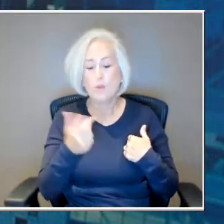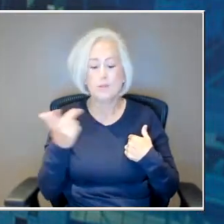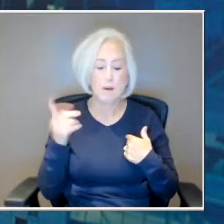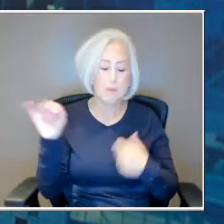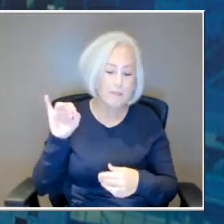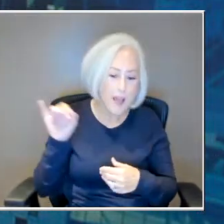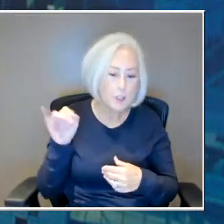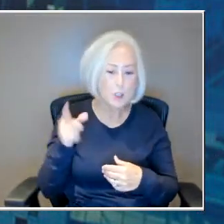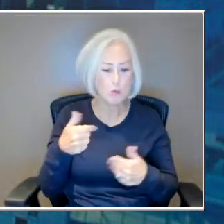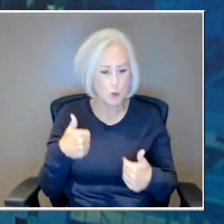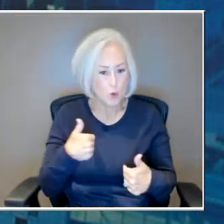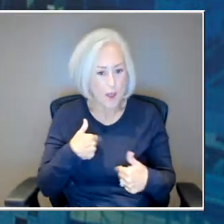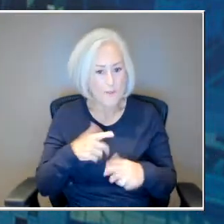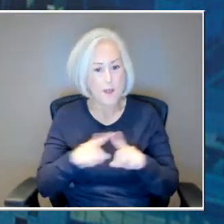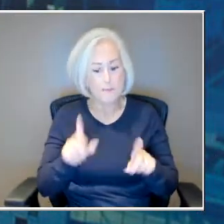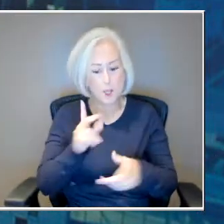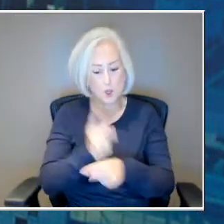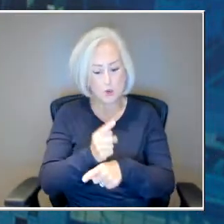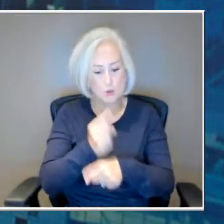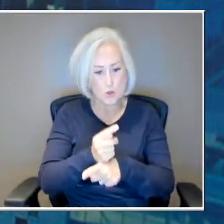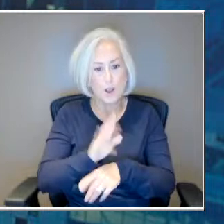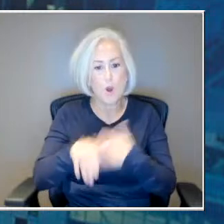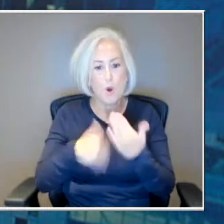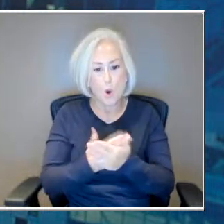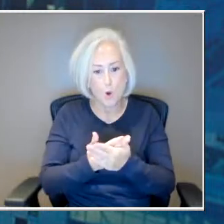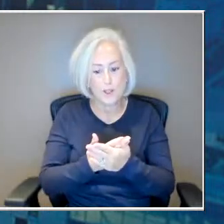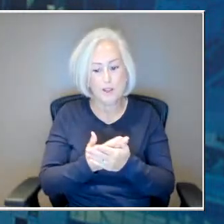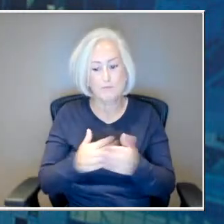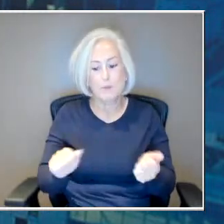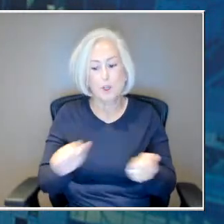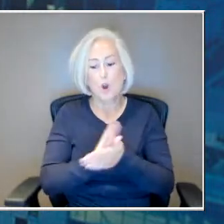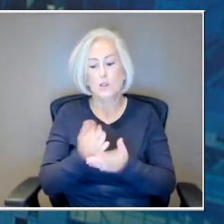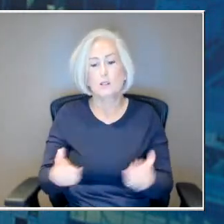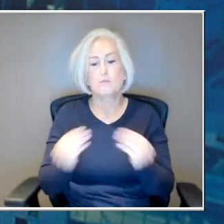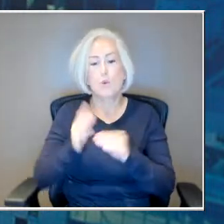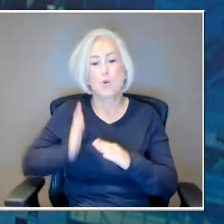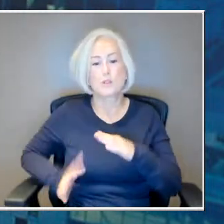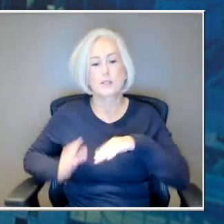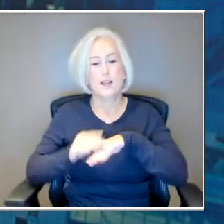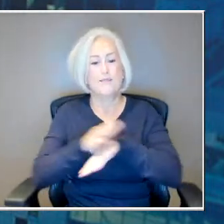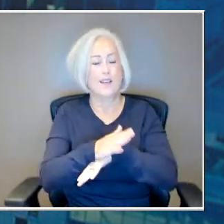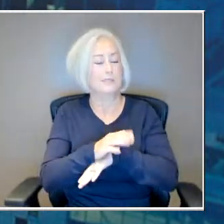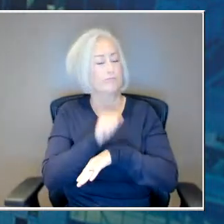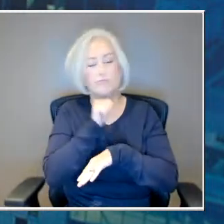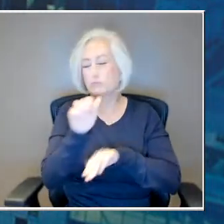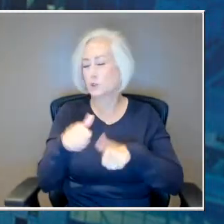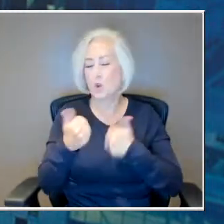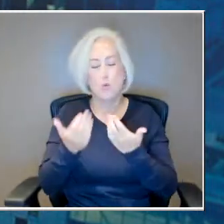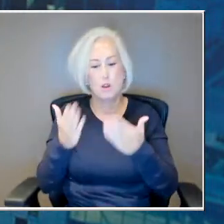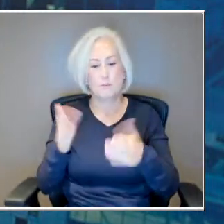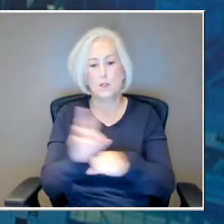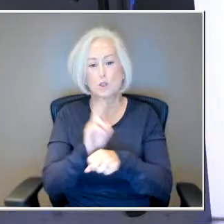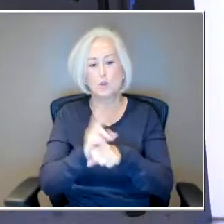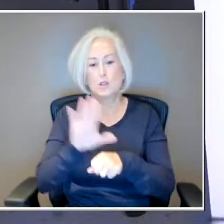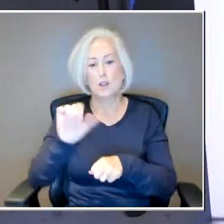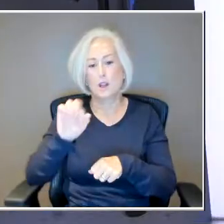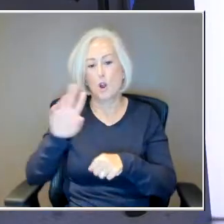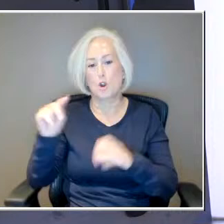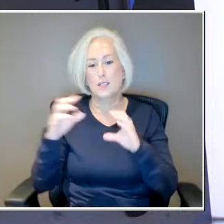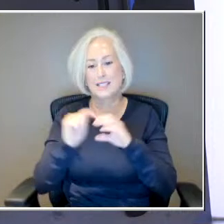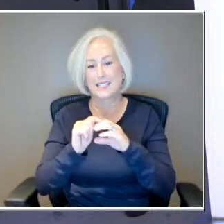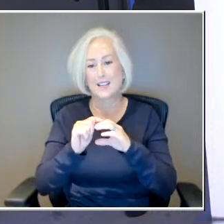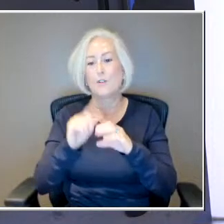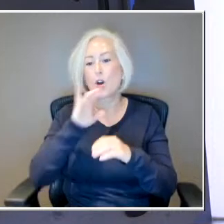just treating a number. You're causing more side effects for that reason. So I do not recommend using CAR T-cell in this stage. Jeremy wants to know,